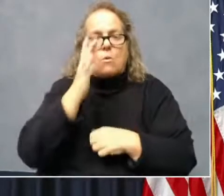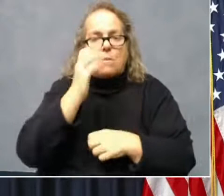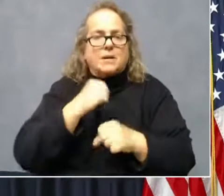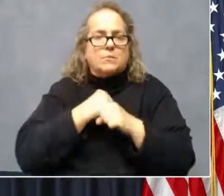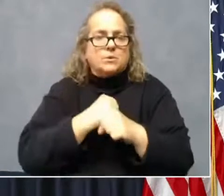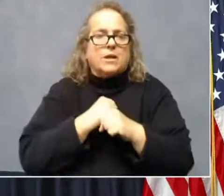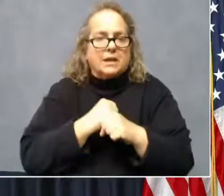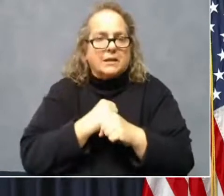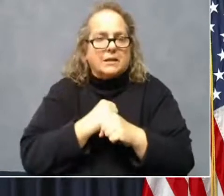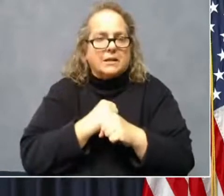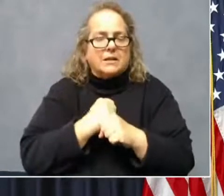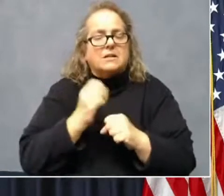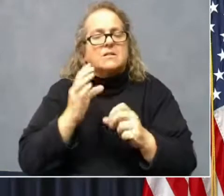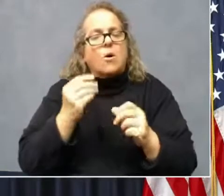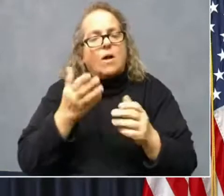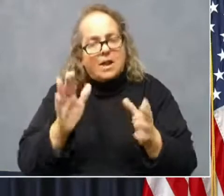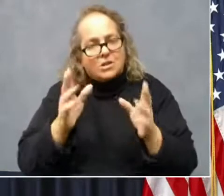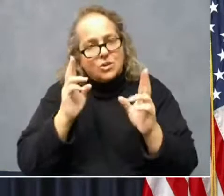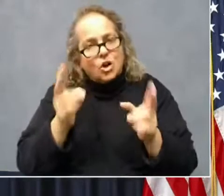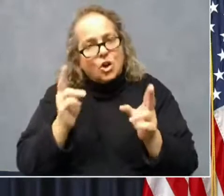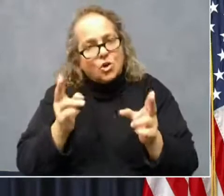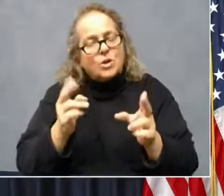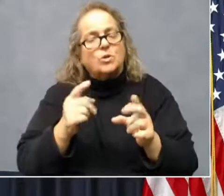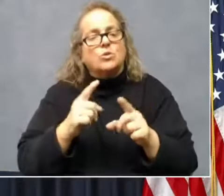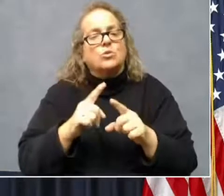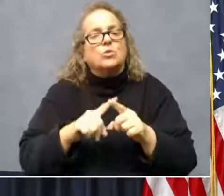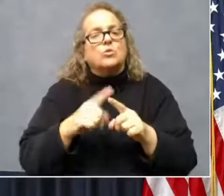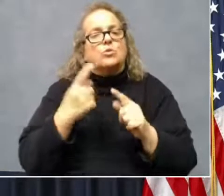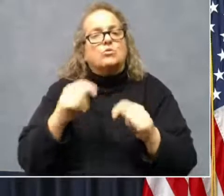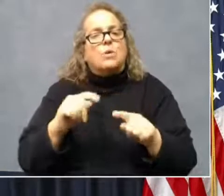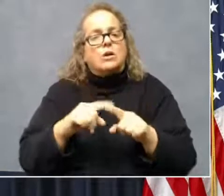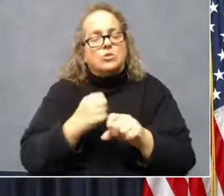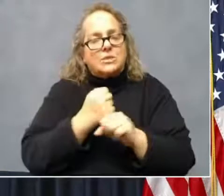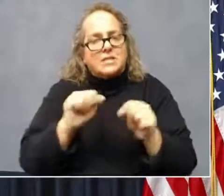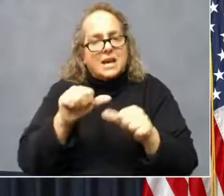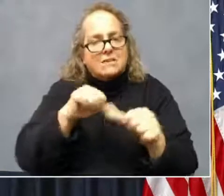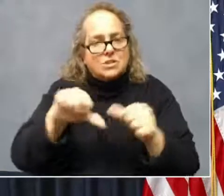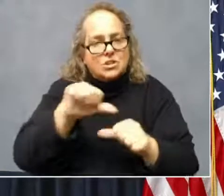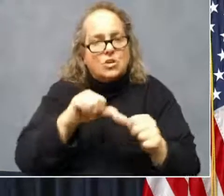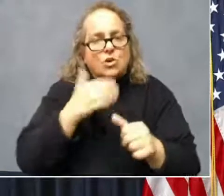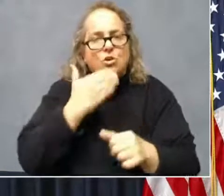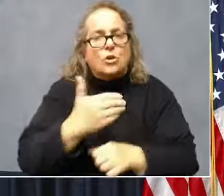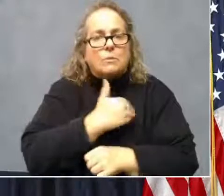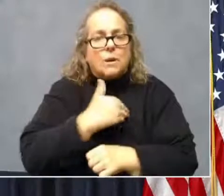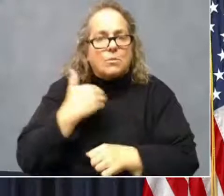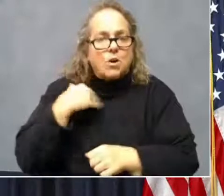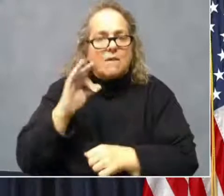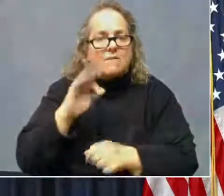Let's save one another. Let's be good members of Team Kentucky. Thank you all very much.